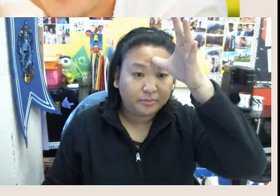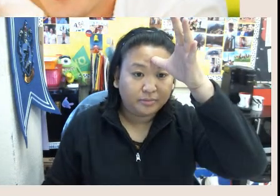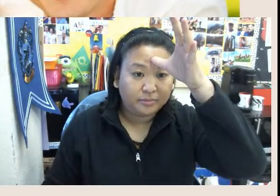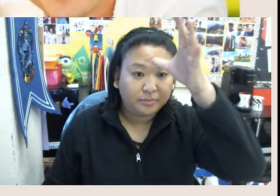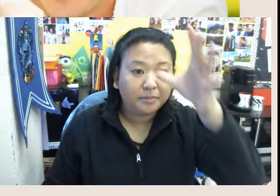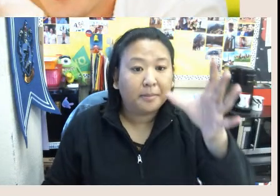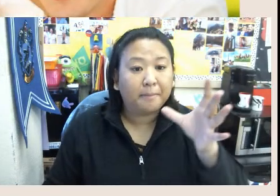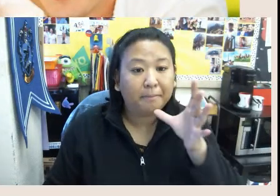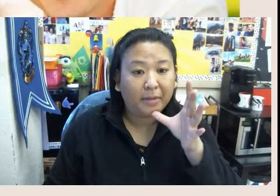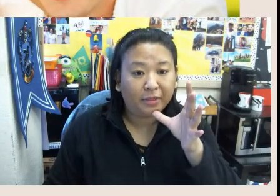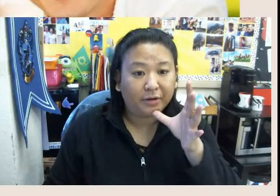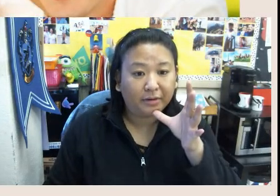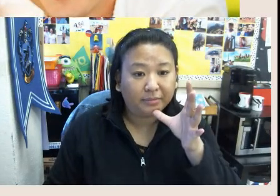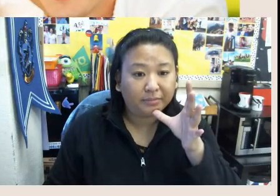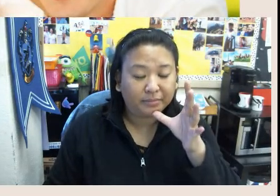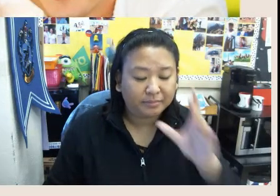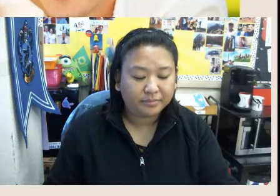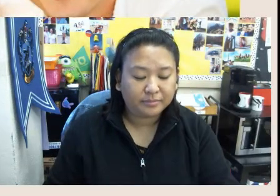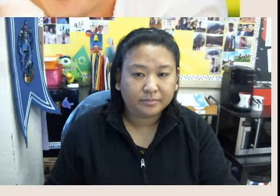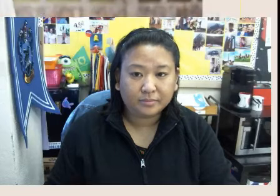Father. Mother.